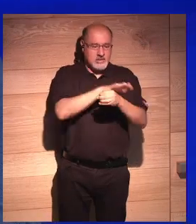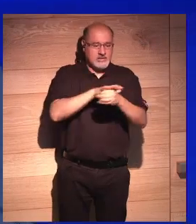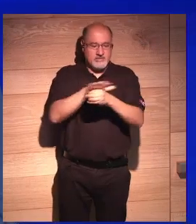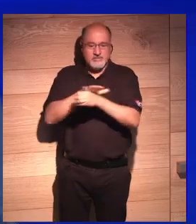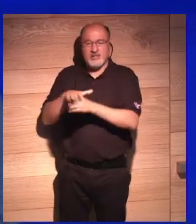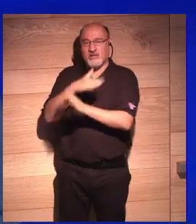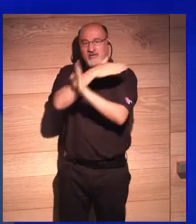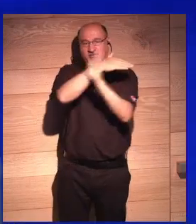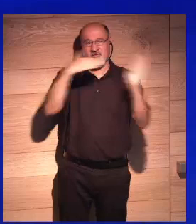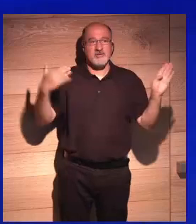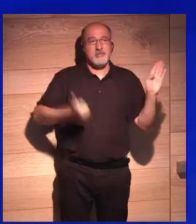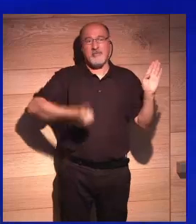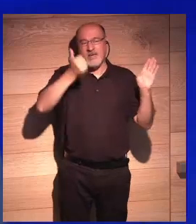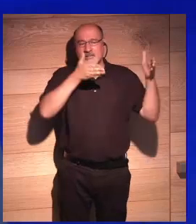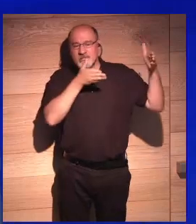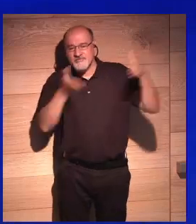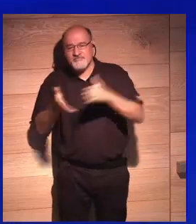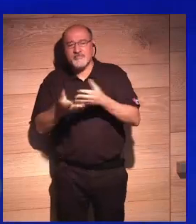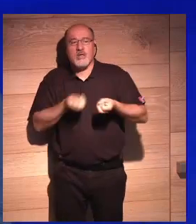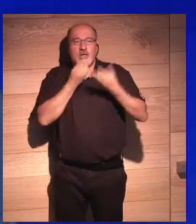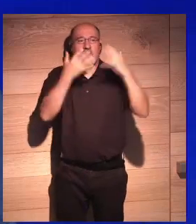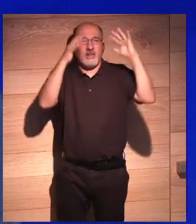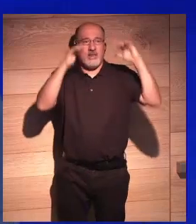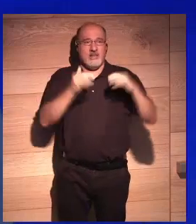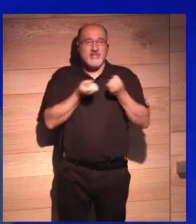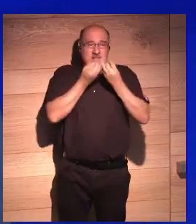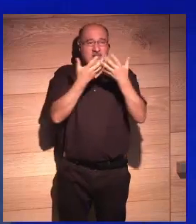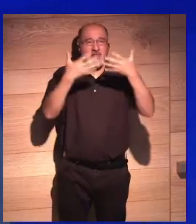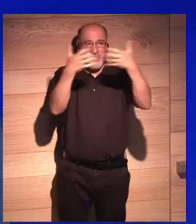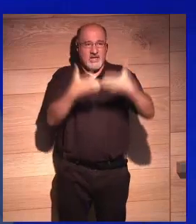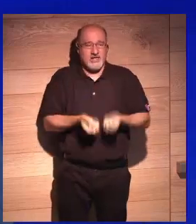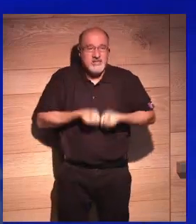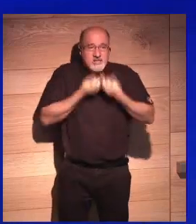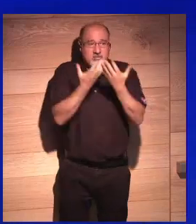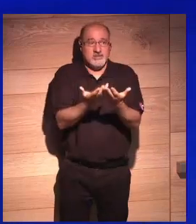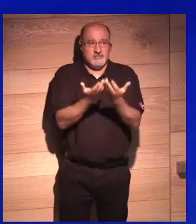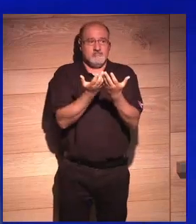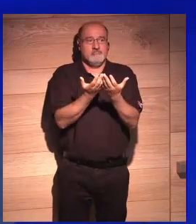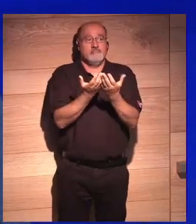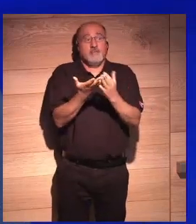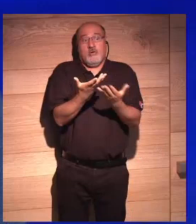basically working at different verticals. The one that we like the most is narrative, but obviously